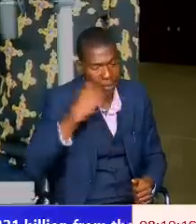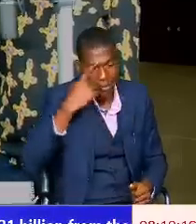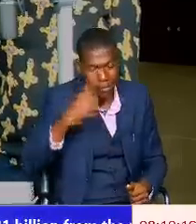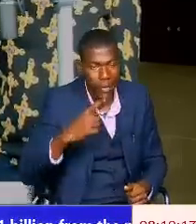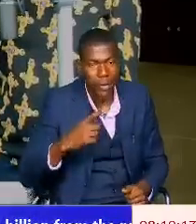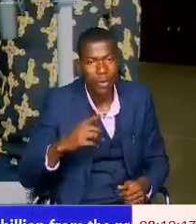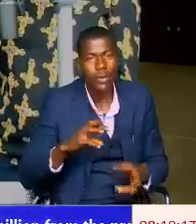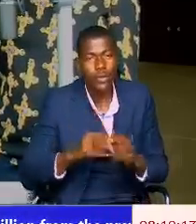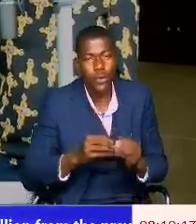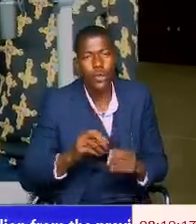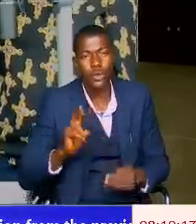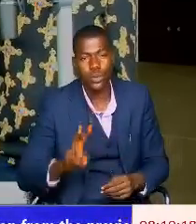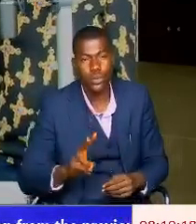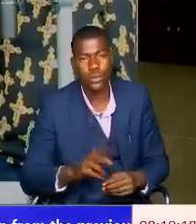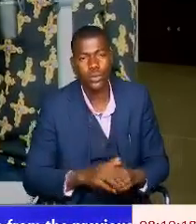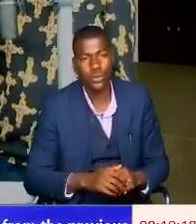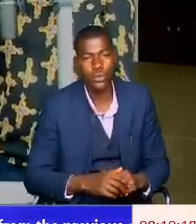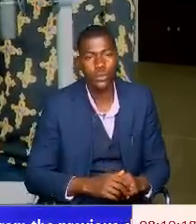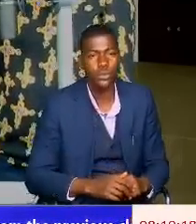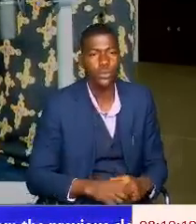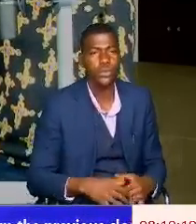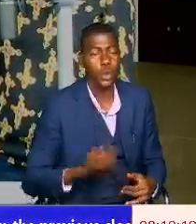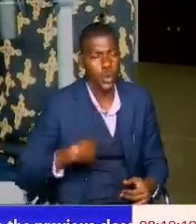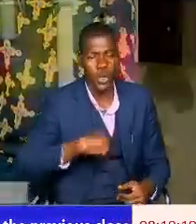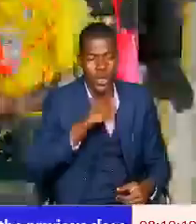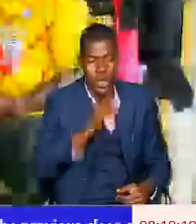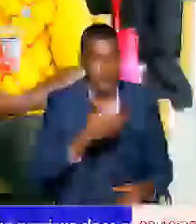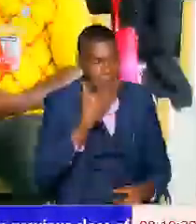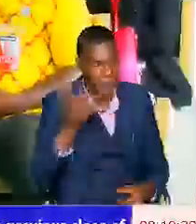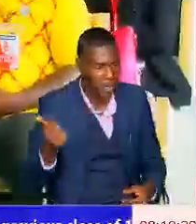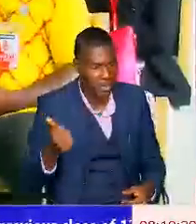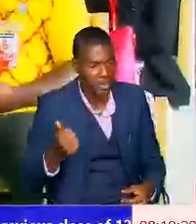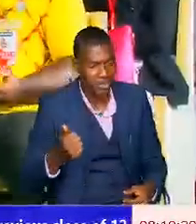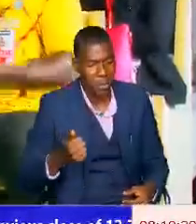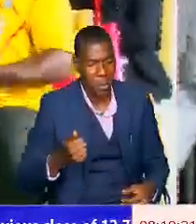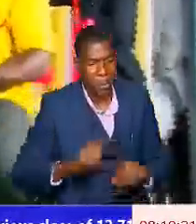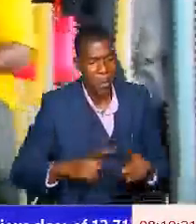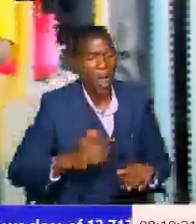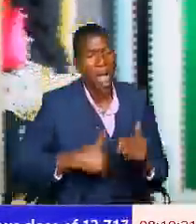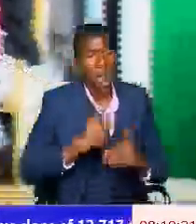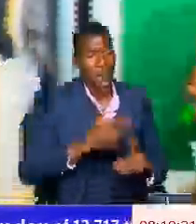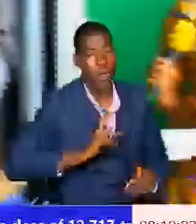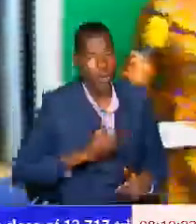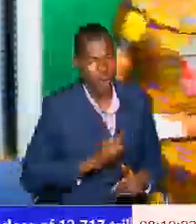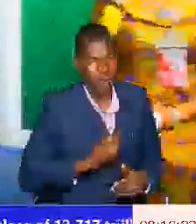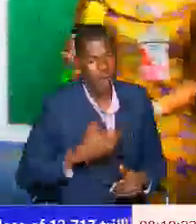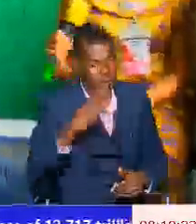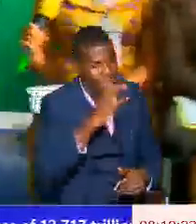are not the best. But after us, look for the rest. Make we appreciate ourselves as well.